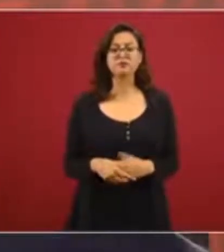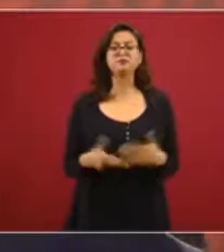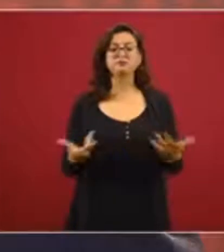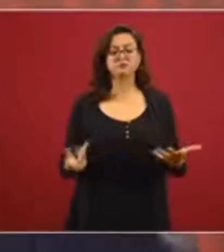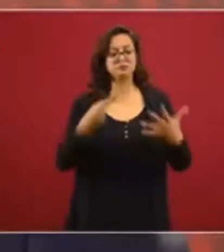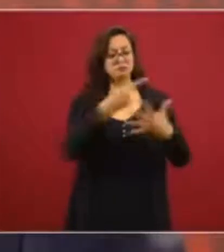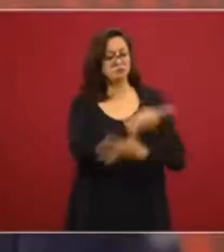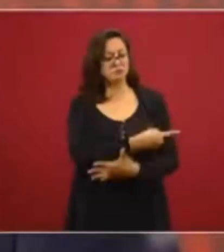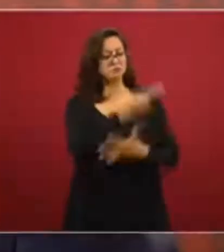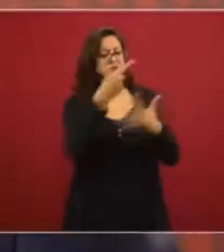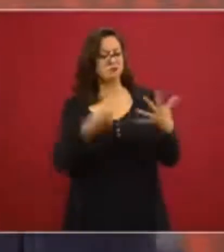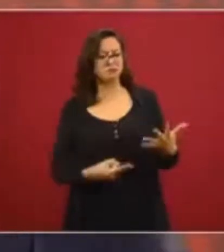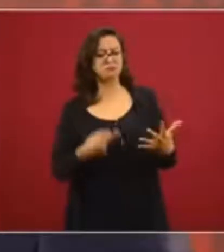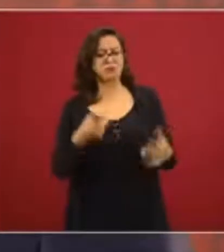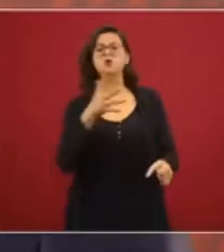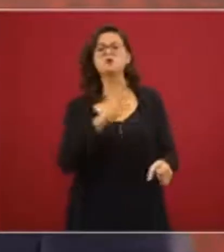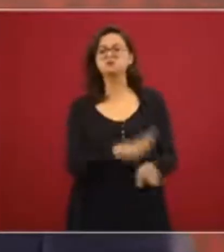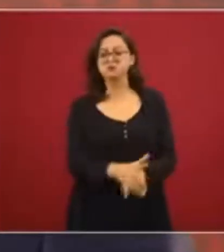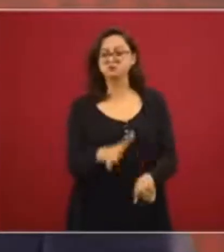elementos.